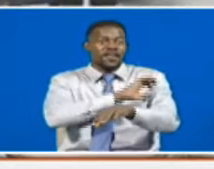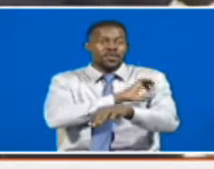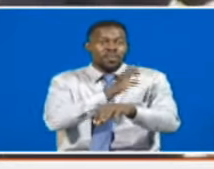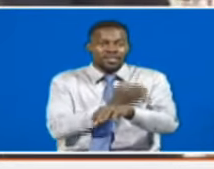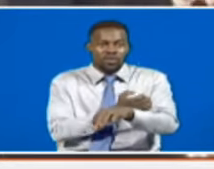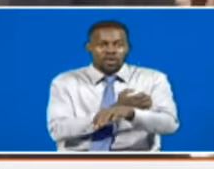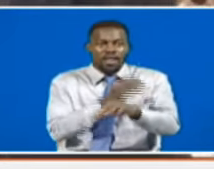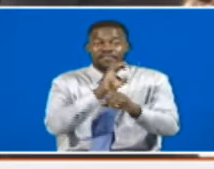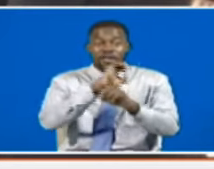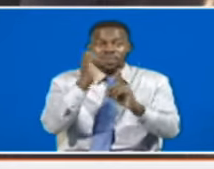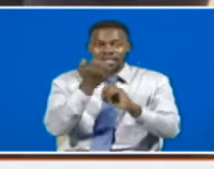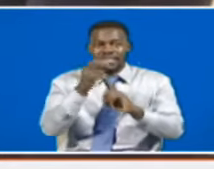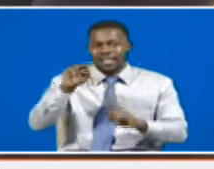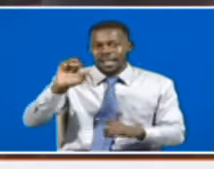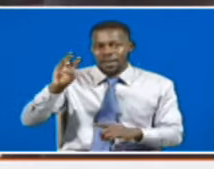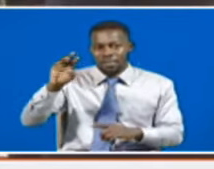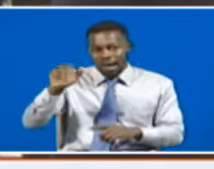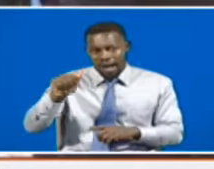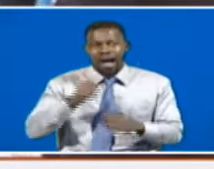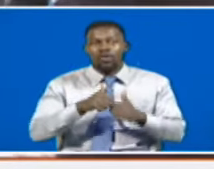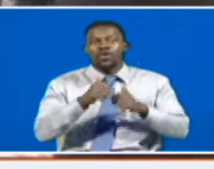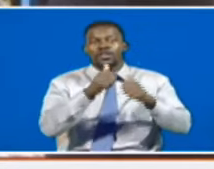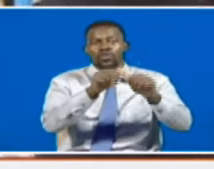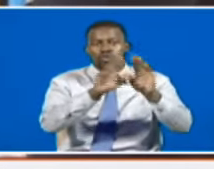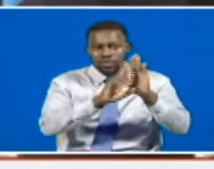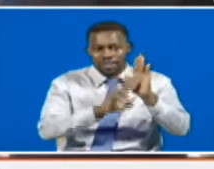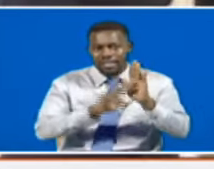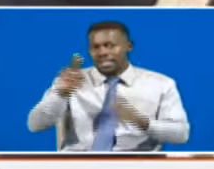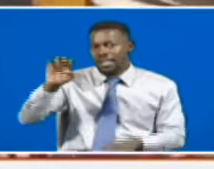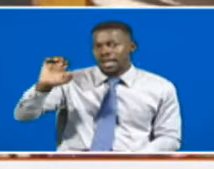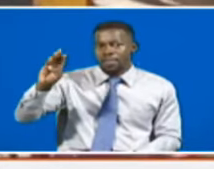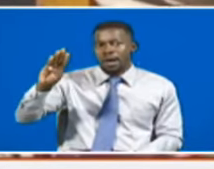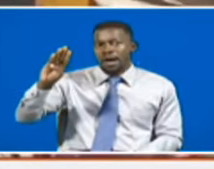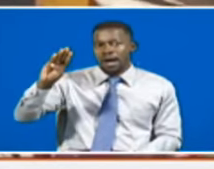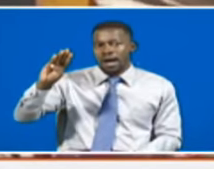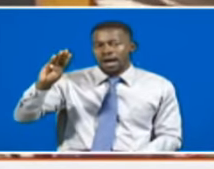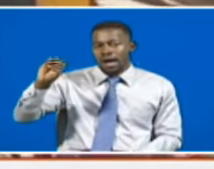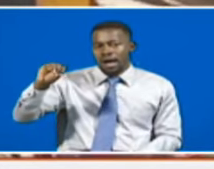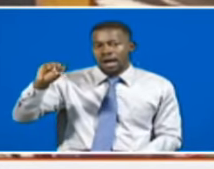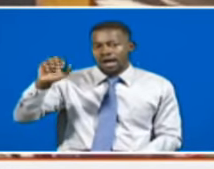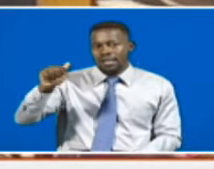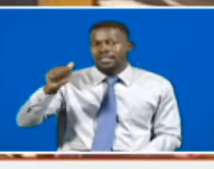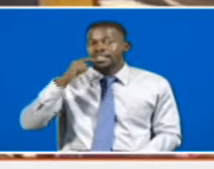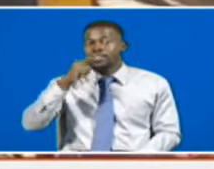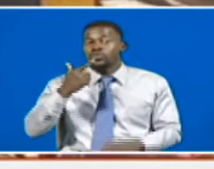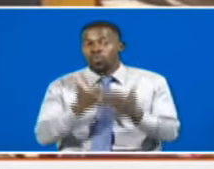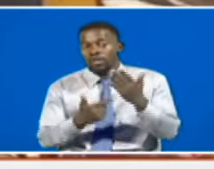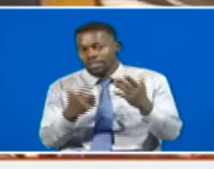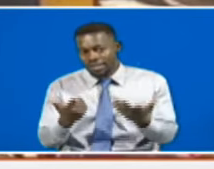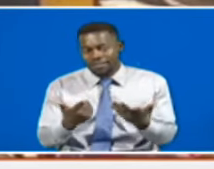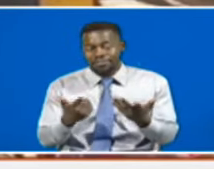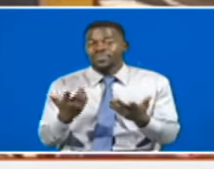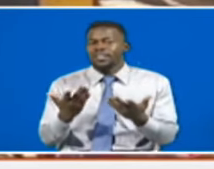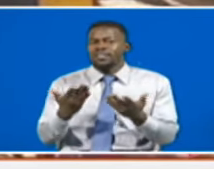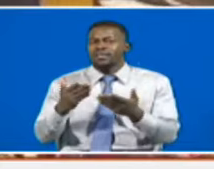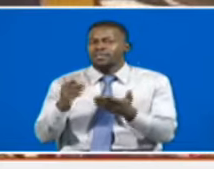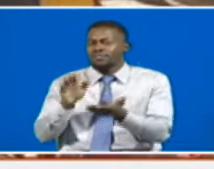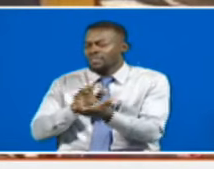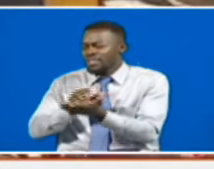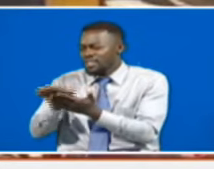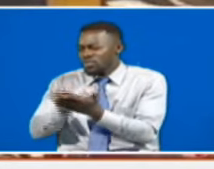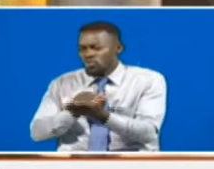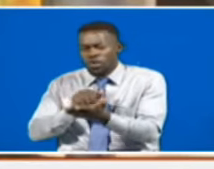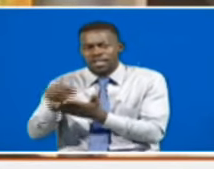NEMA. According to the guidelines by NEMA, spilled oil tends to accumulate in the environment, causing soil and water